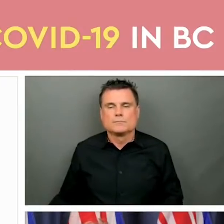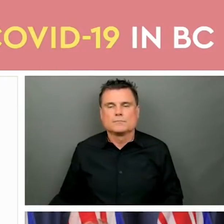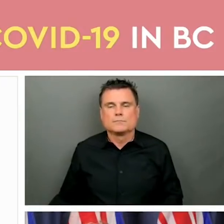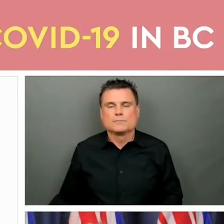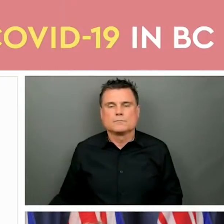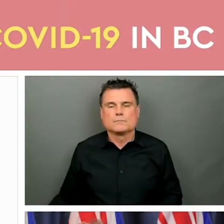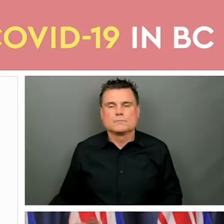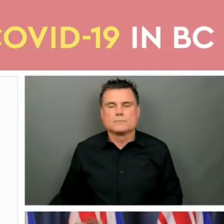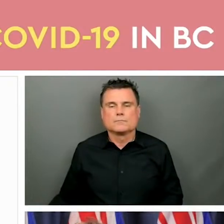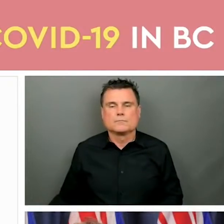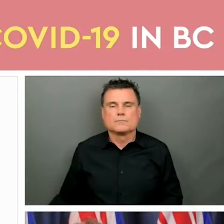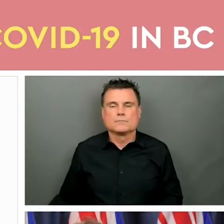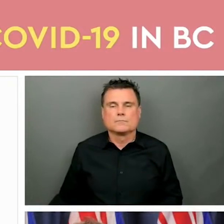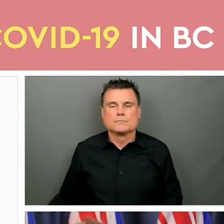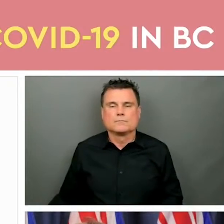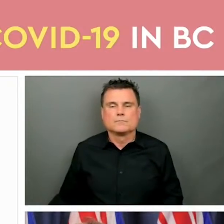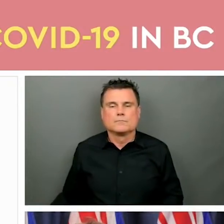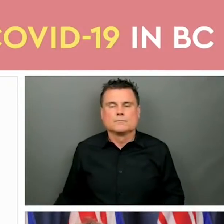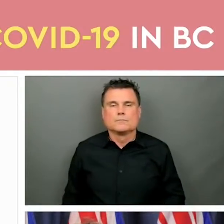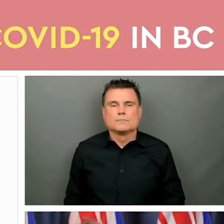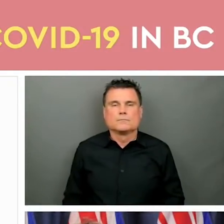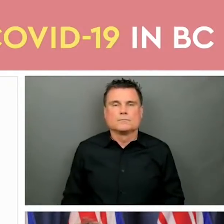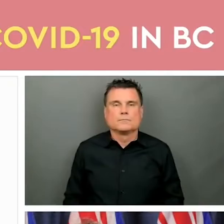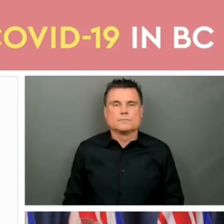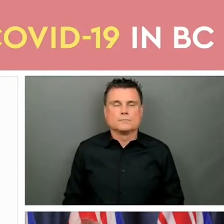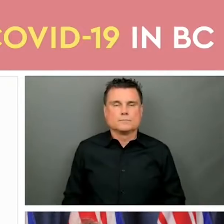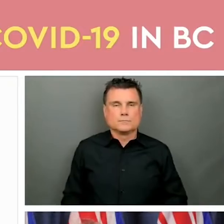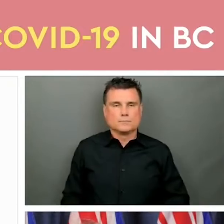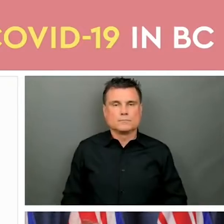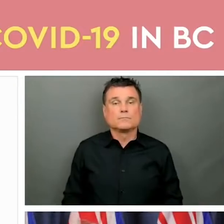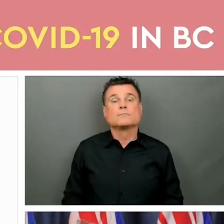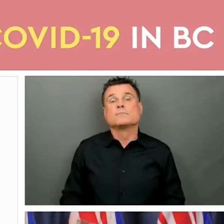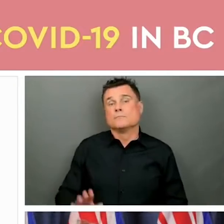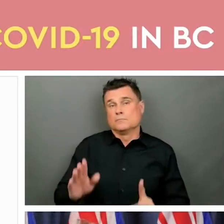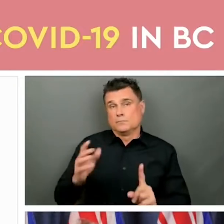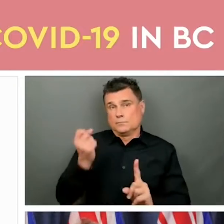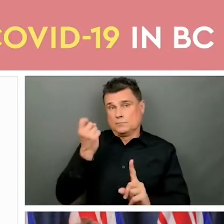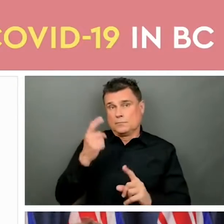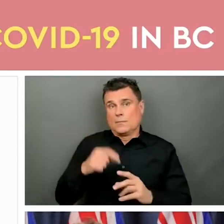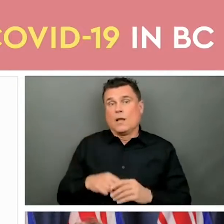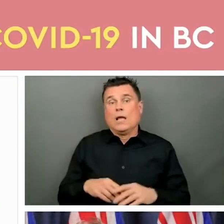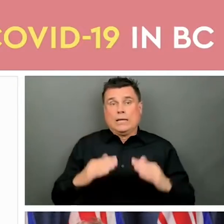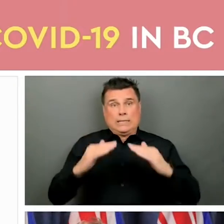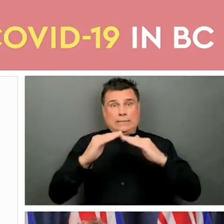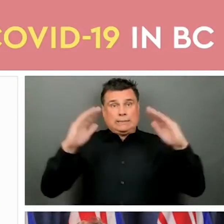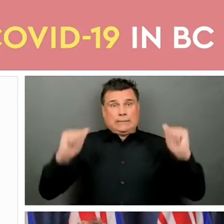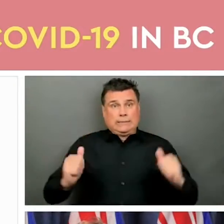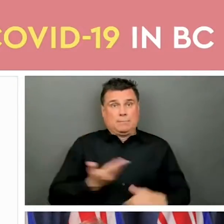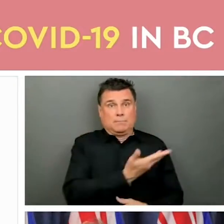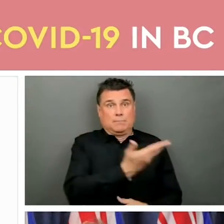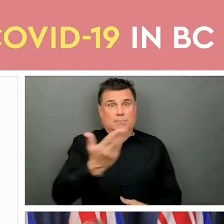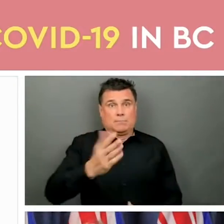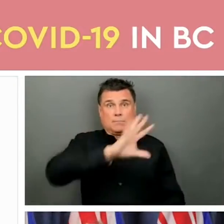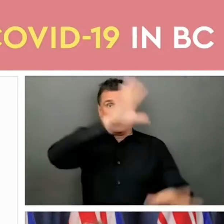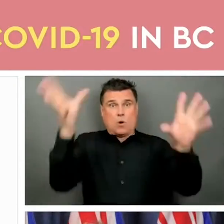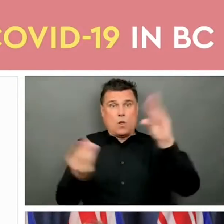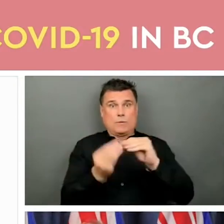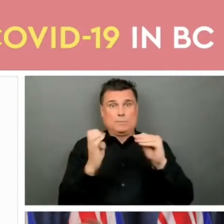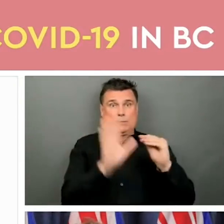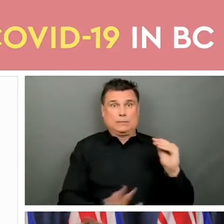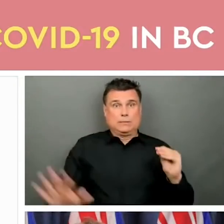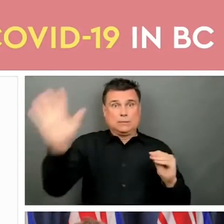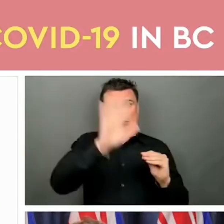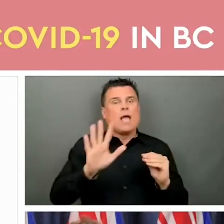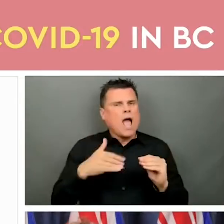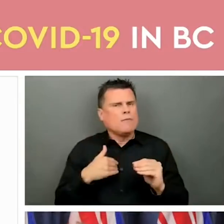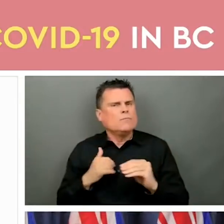We've gone from the system-wide view, where there's some capacity but some challenges, to a view of the pandemic. And now we want